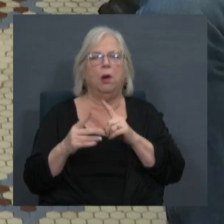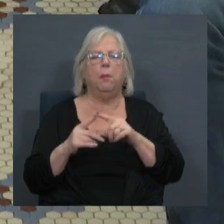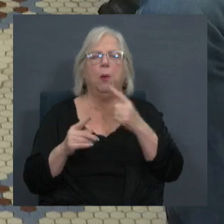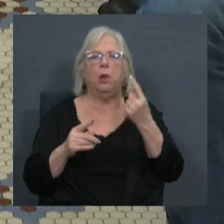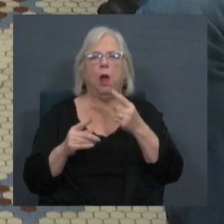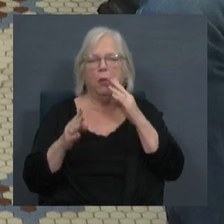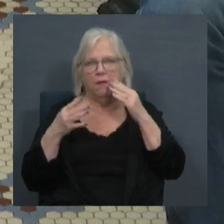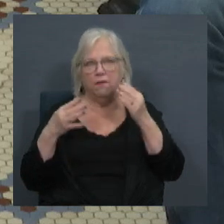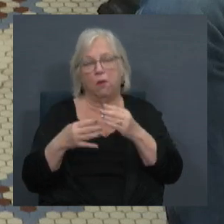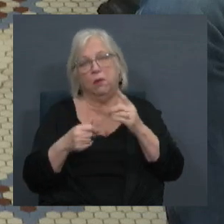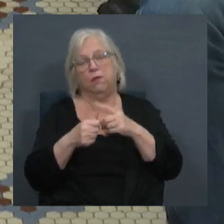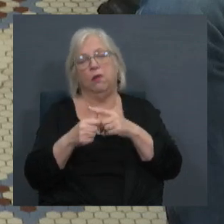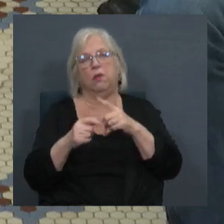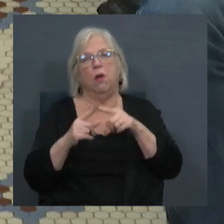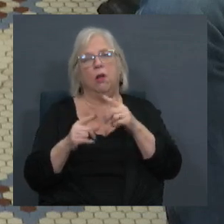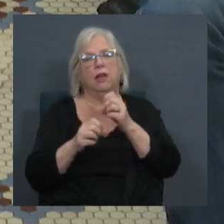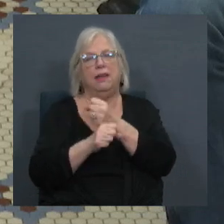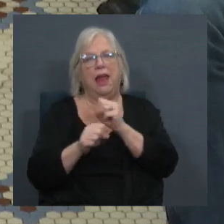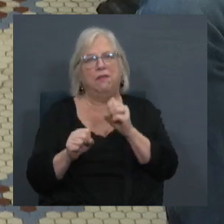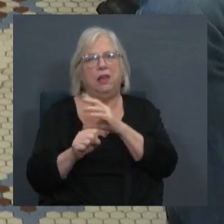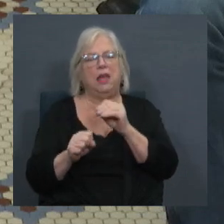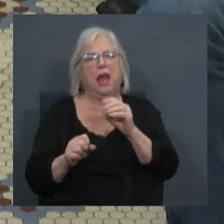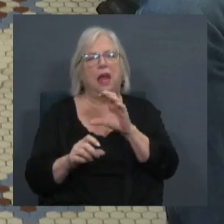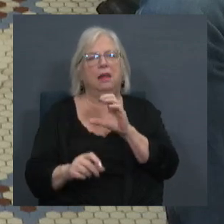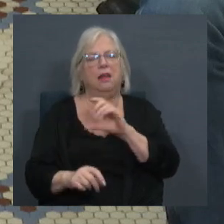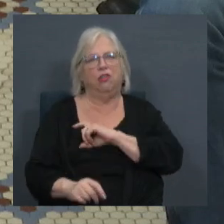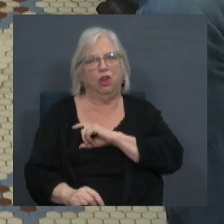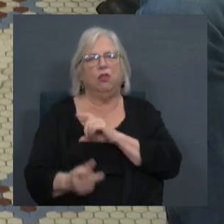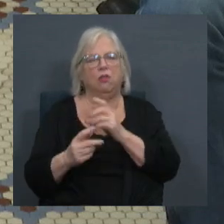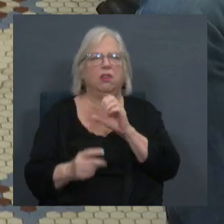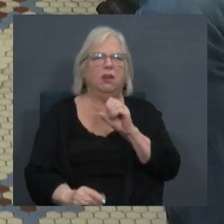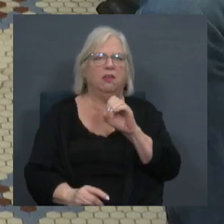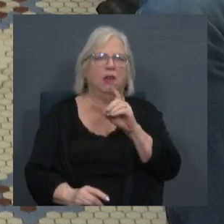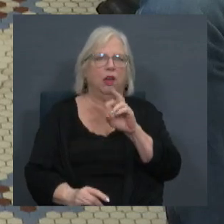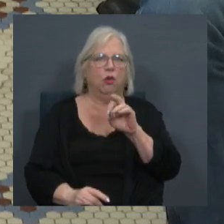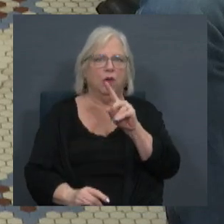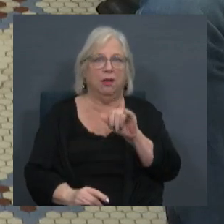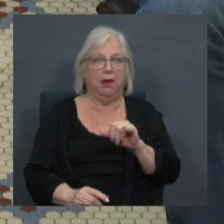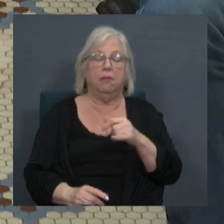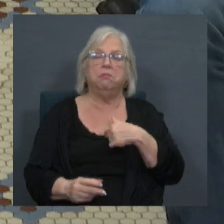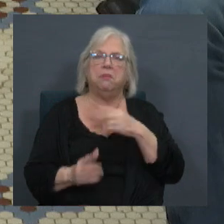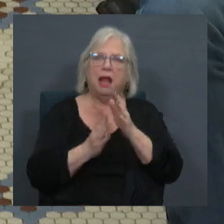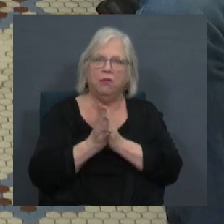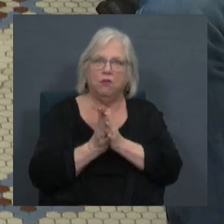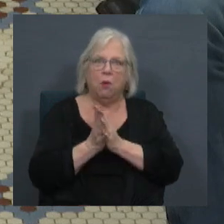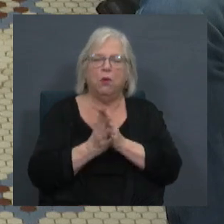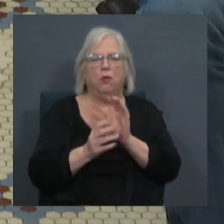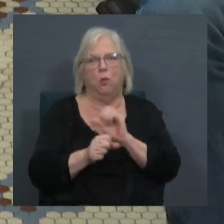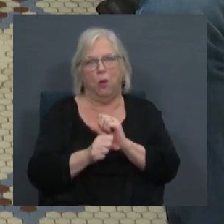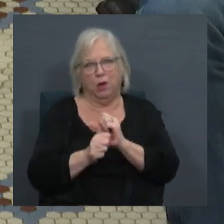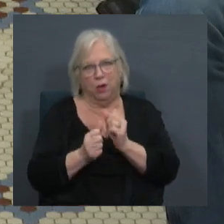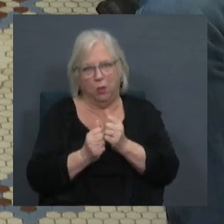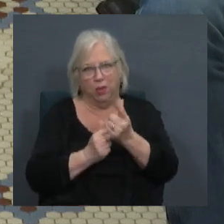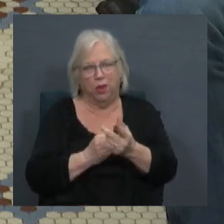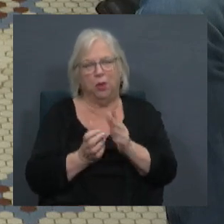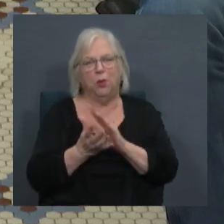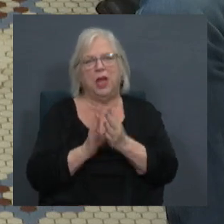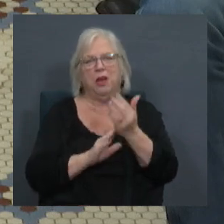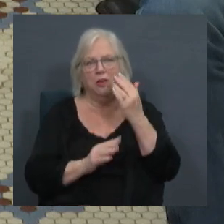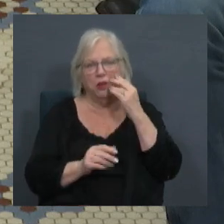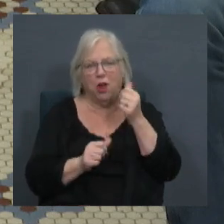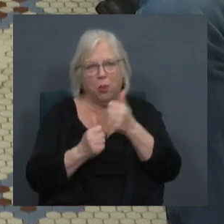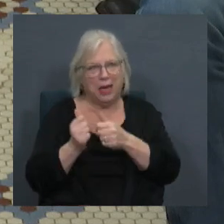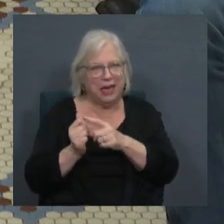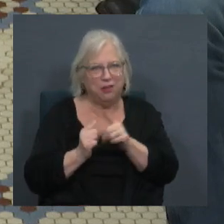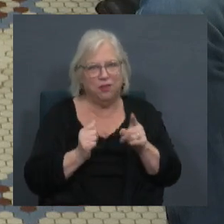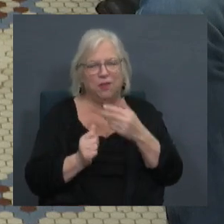security. I look forward to working with you. I look forward to getting to know each of you better. The team that I